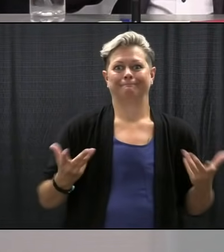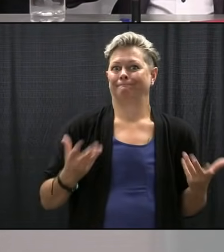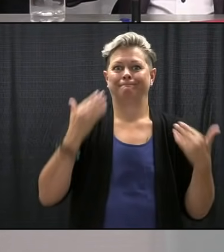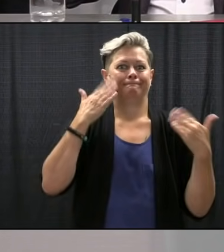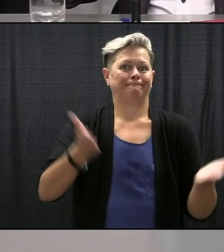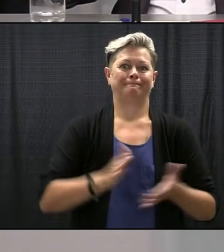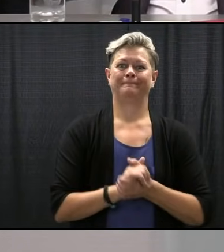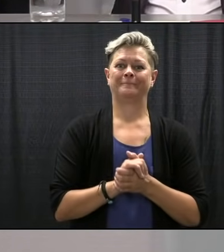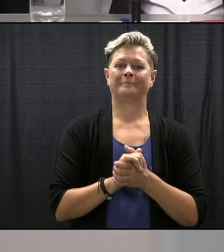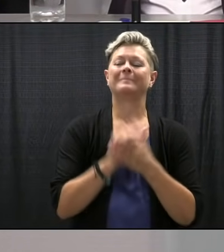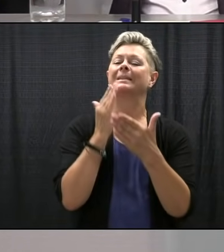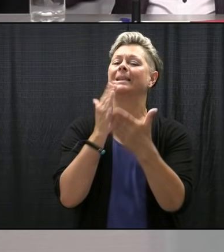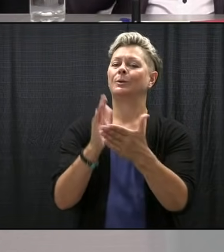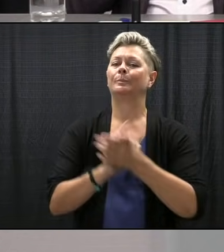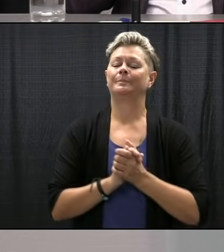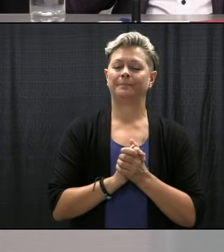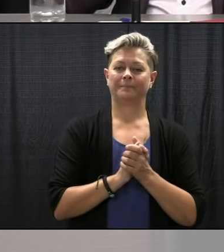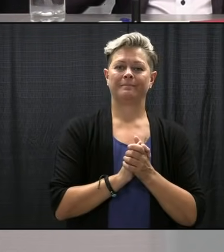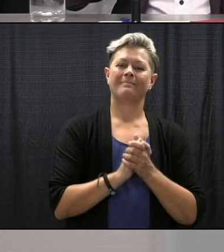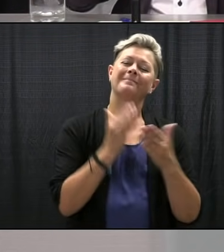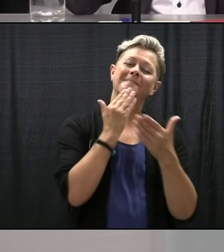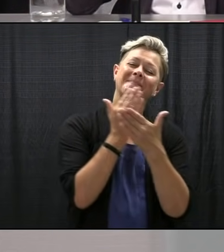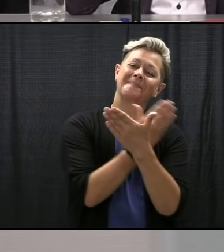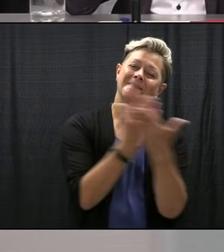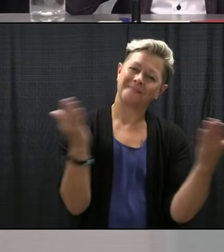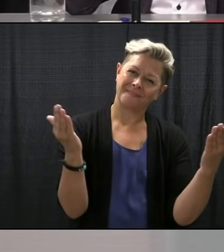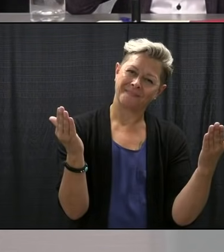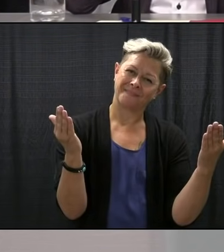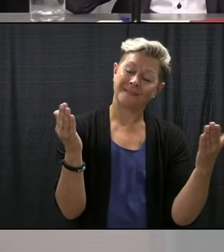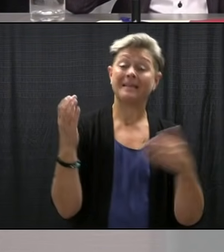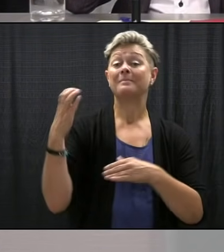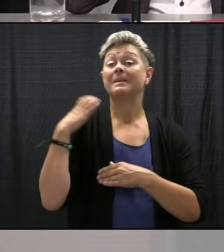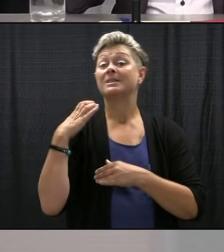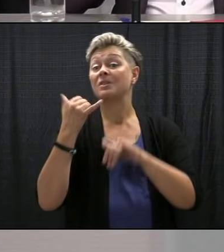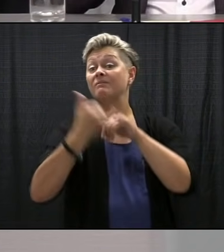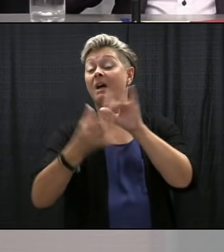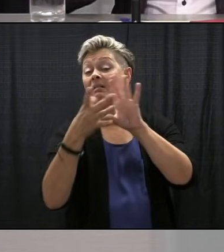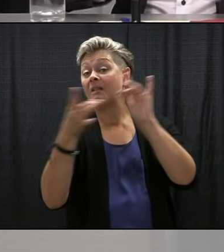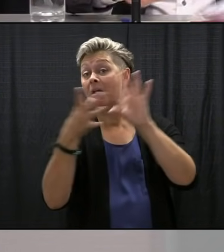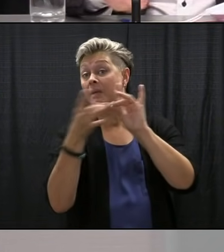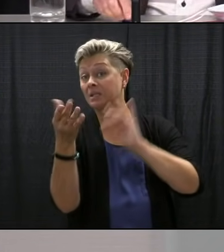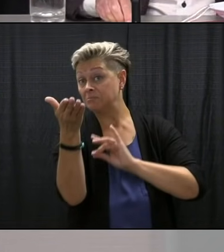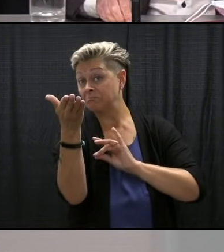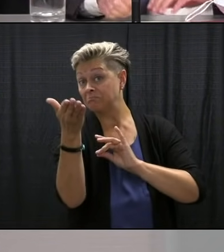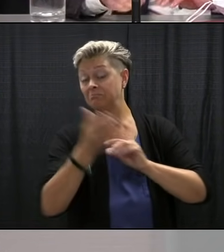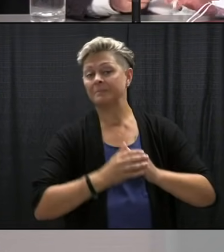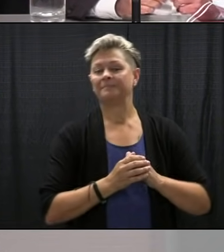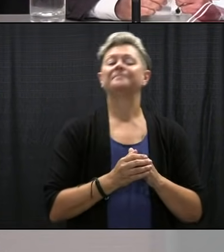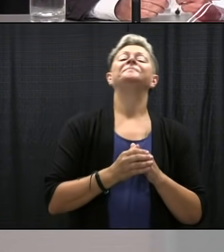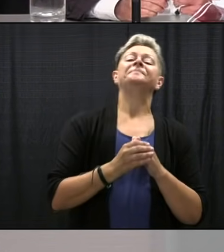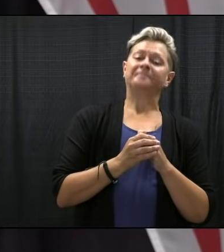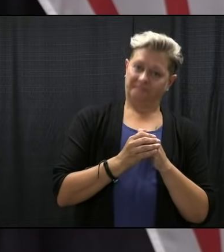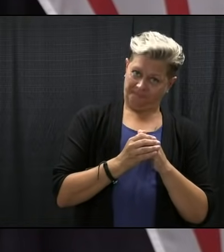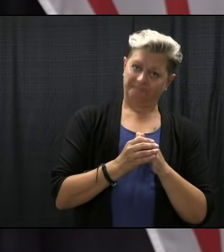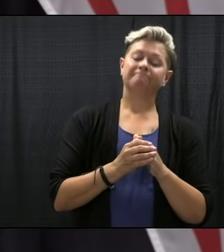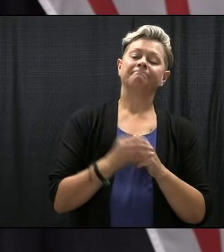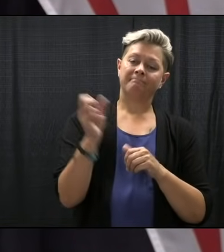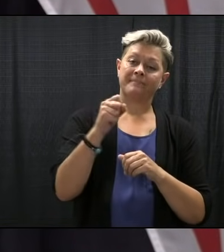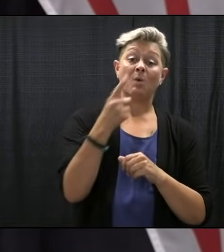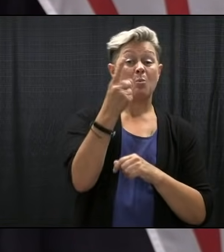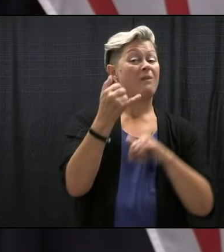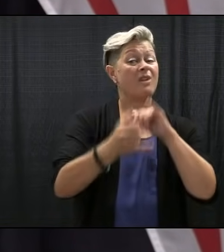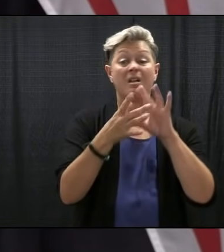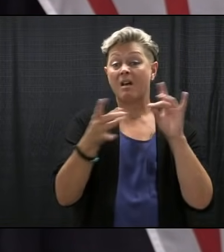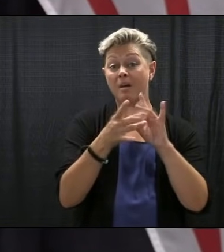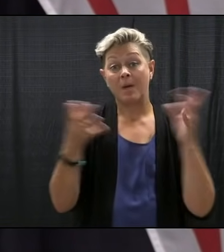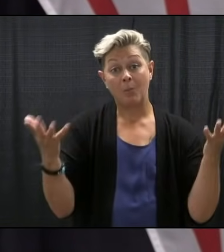Thank you. Thank you, everyone. Minister, do you have any final comments for today? Yes, just one really. If